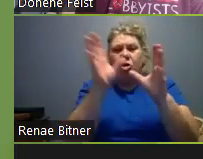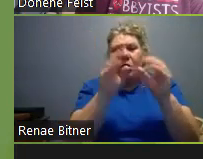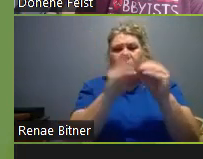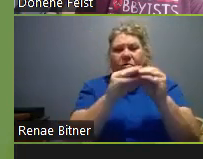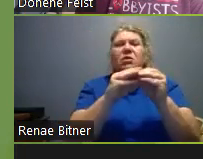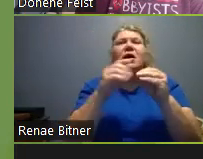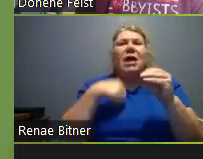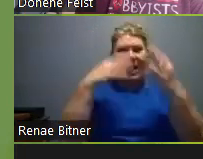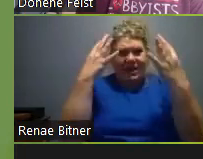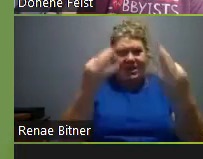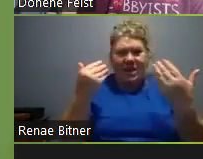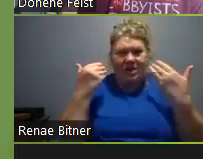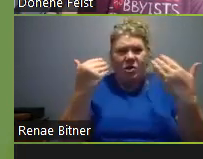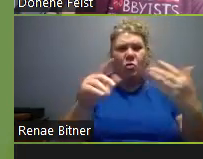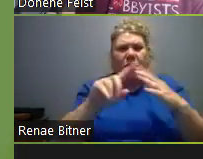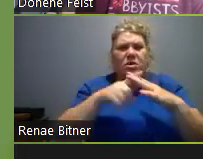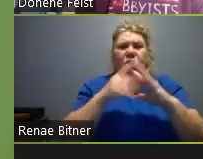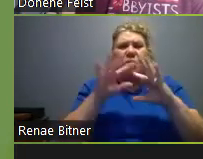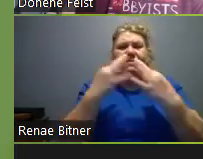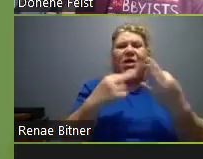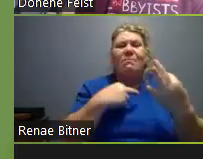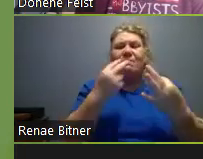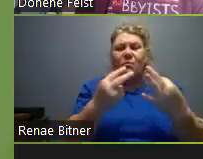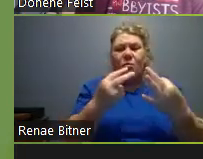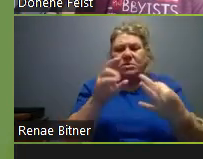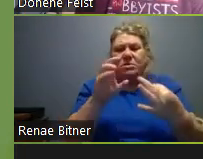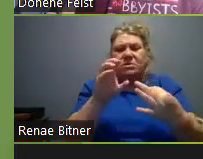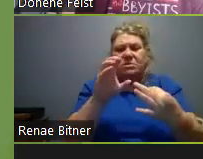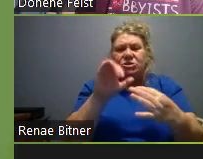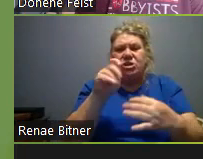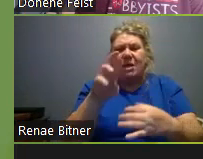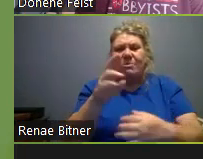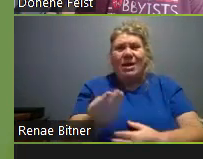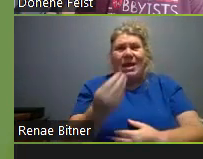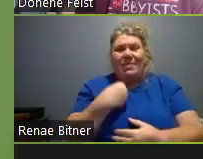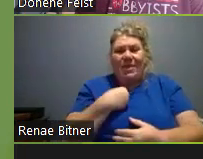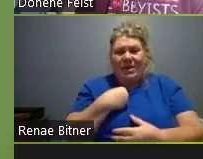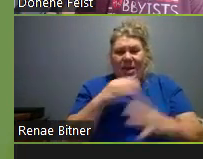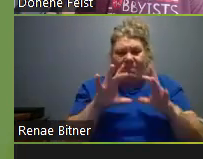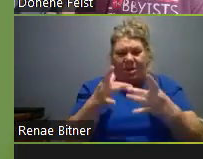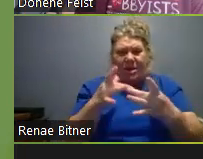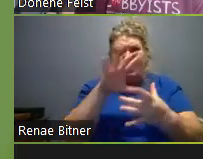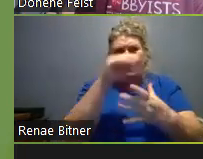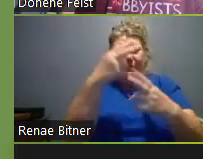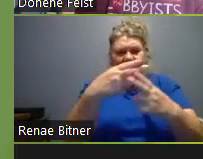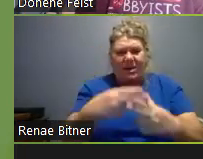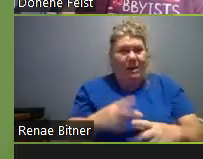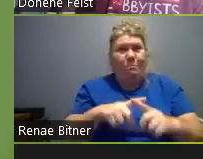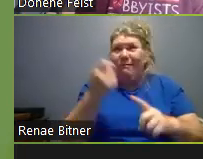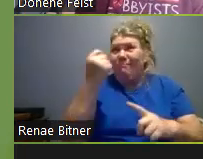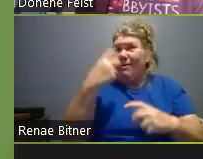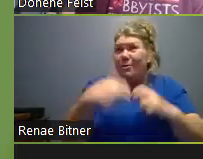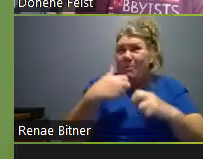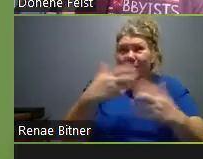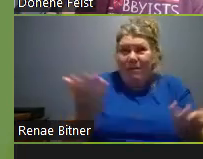Family Voices chapter, and they handed me a disc with 50 names on it. Well, the problem is I didn't have a computer.